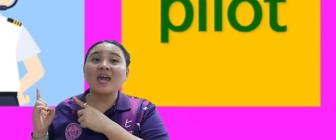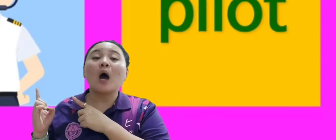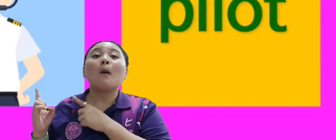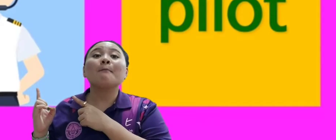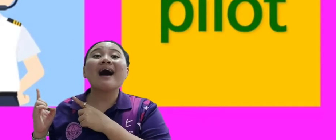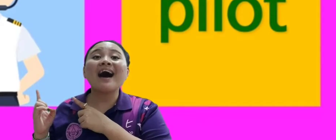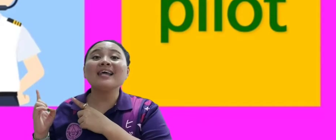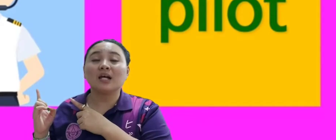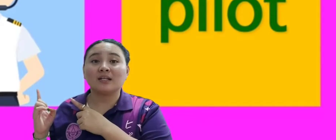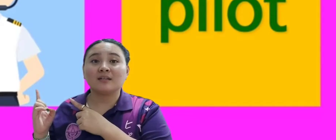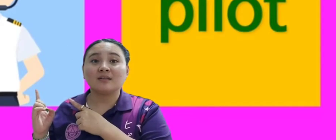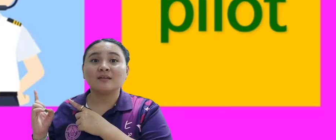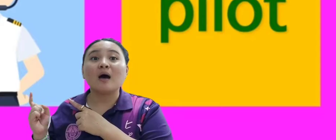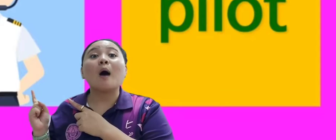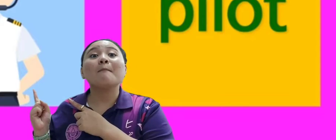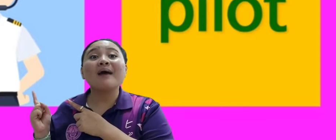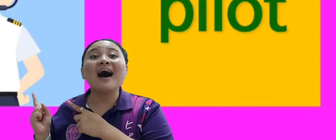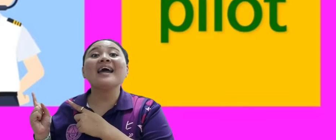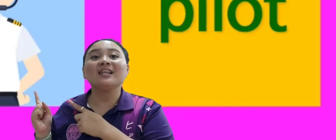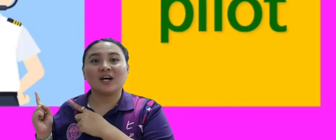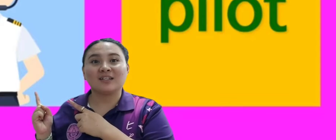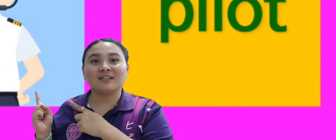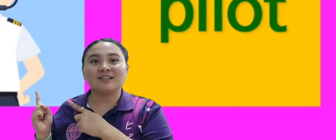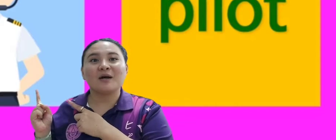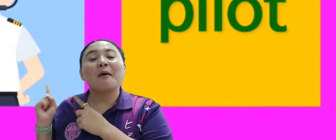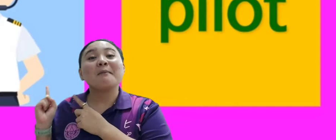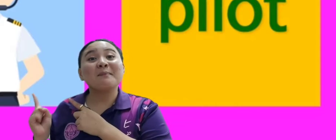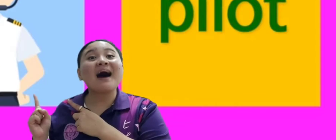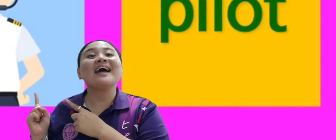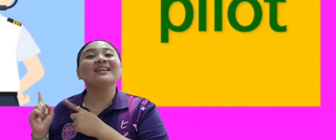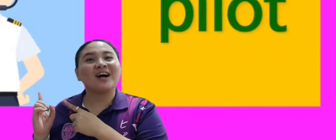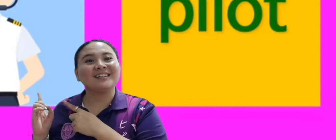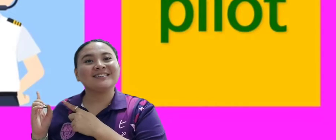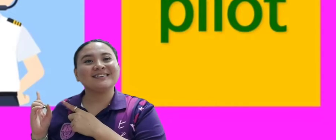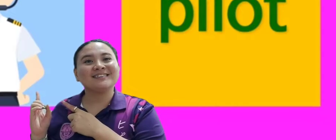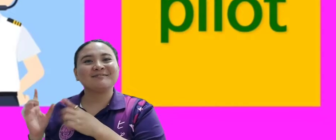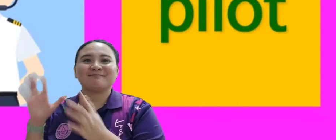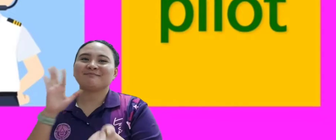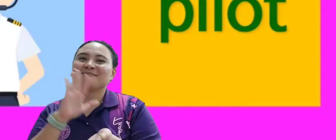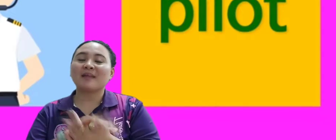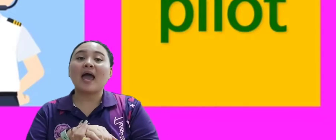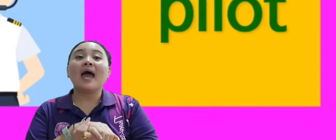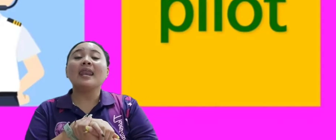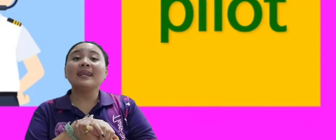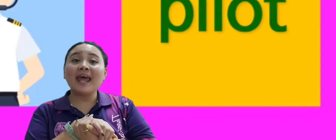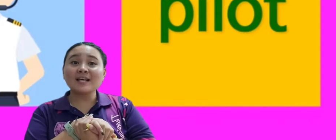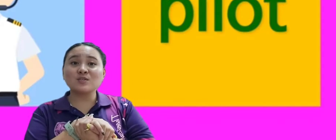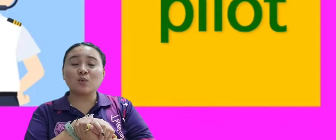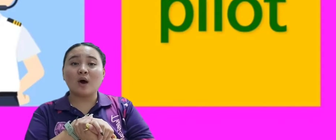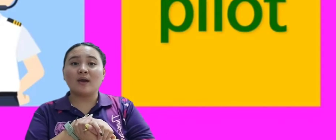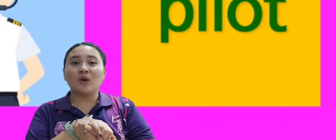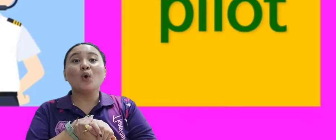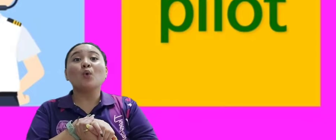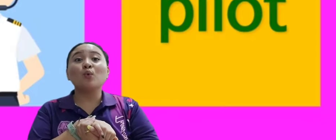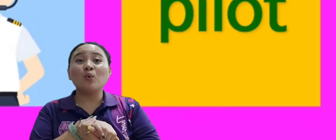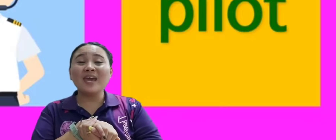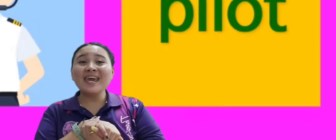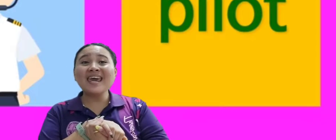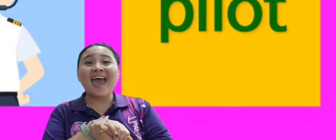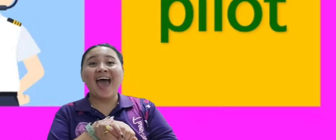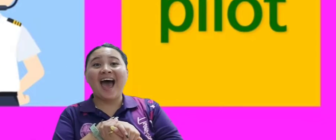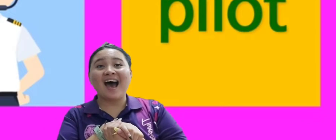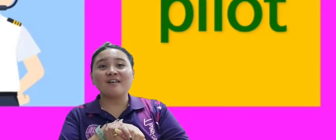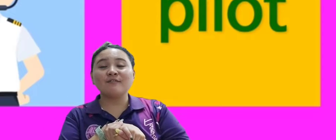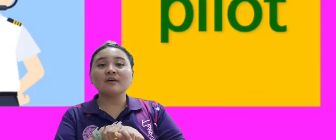Everyone say pilot. Pilot. Pilot. Next one.